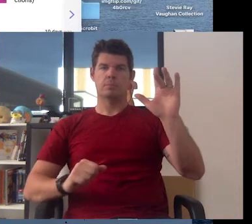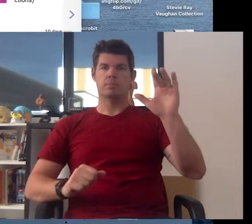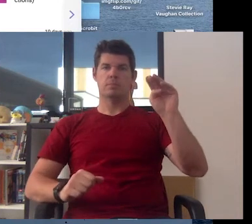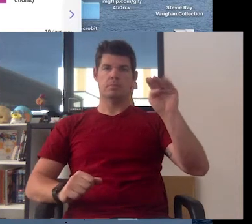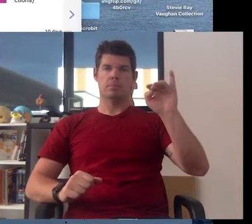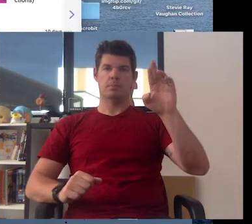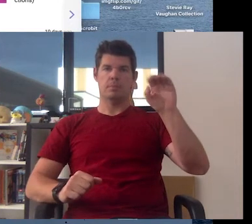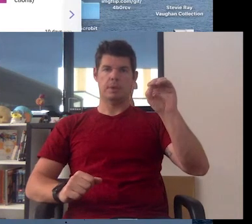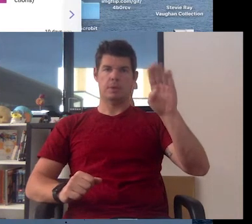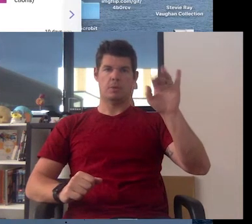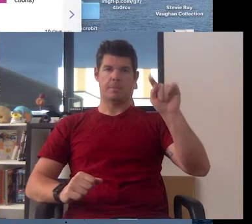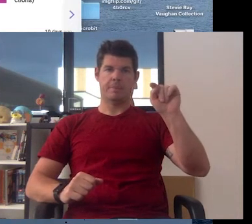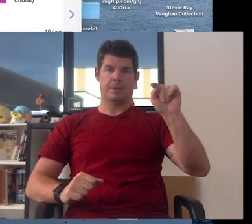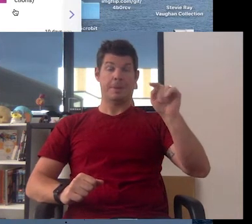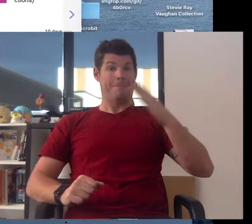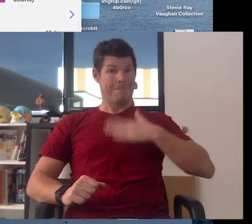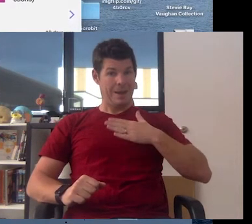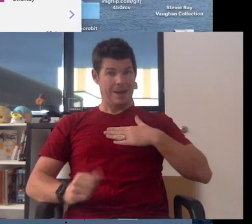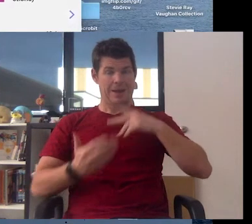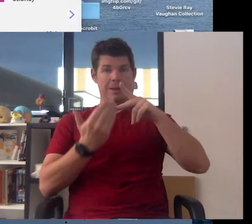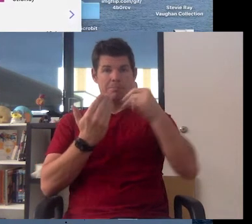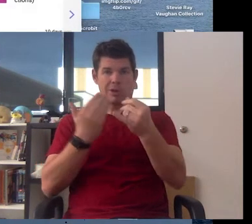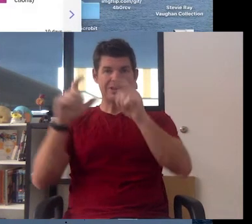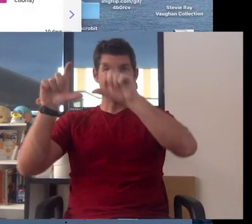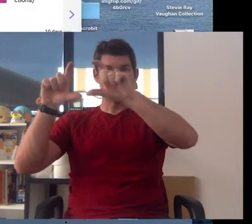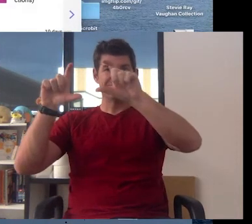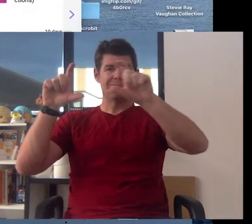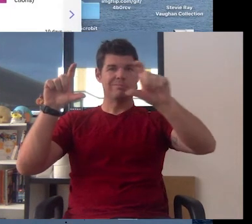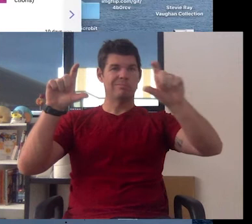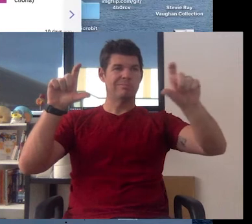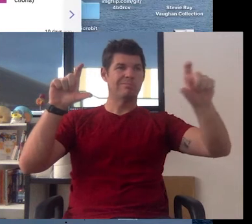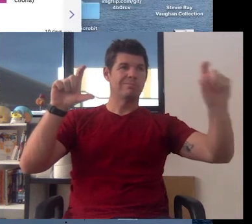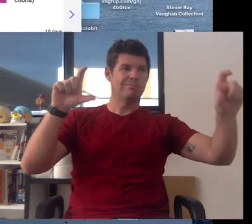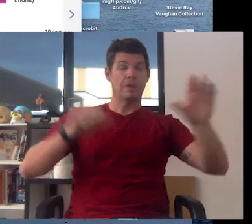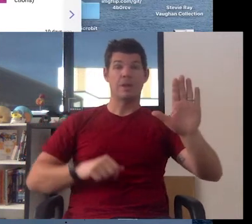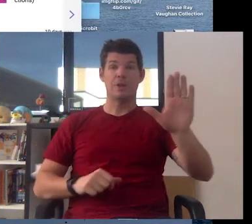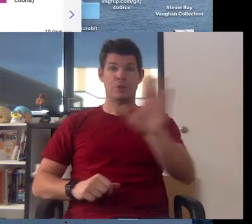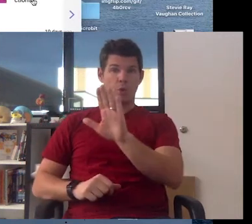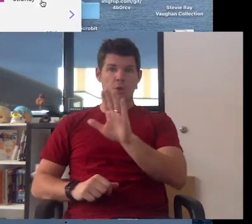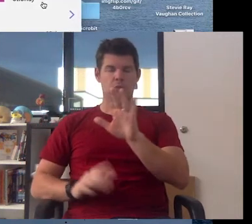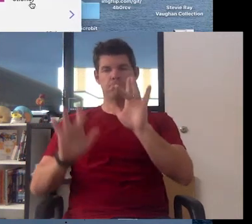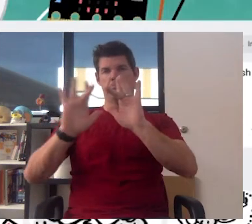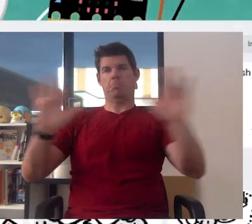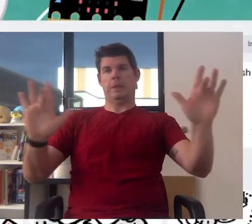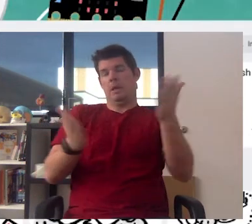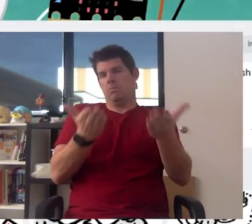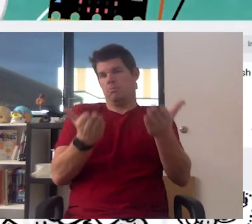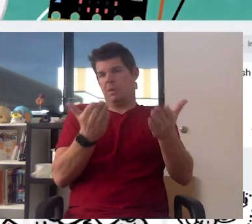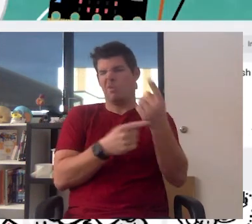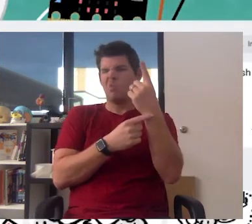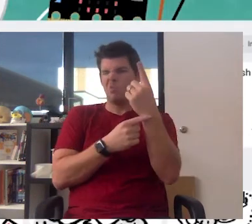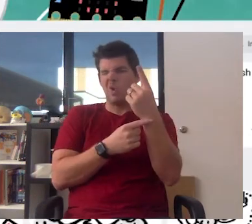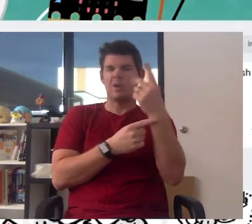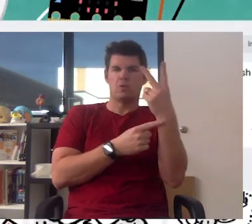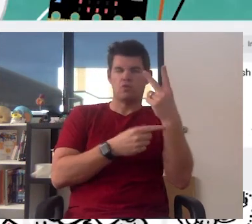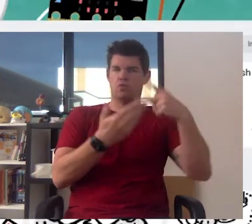for you, because I have a bunch of different projects already on here. You guys might just have a bunch of blanks here. When we get to